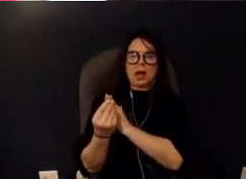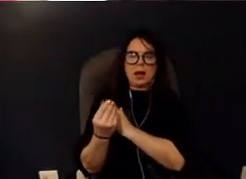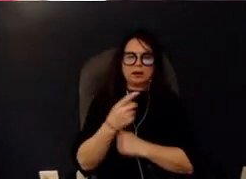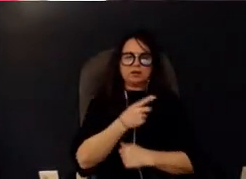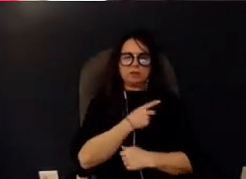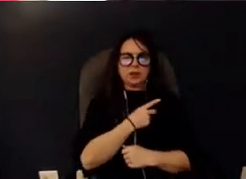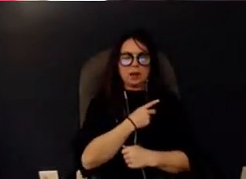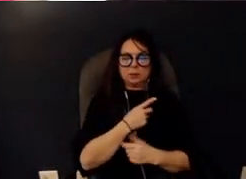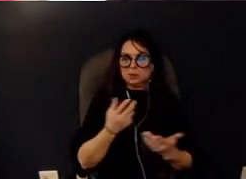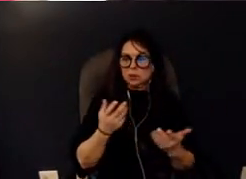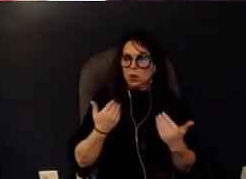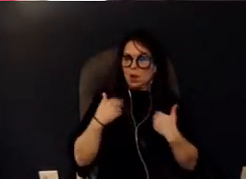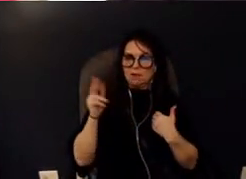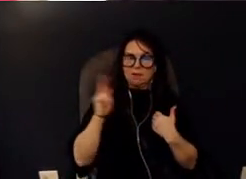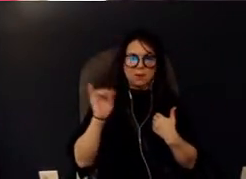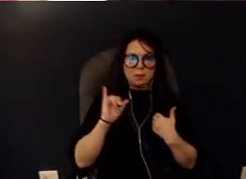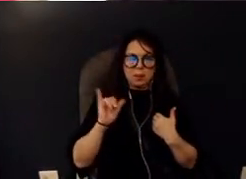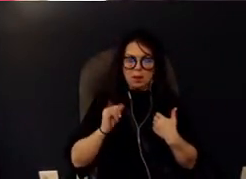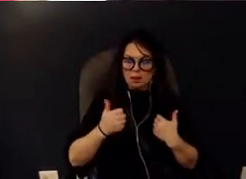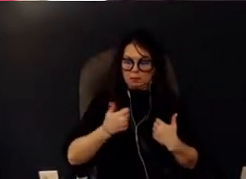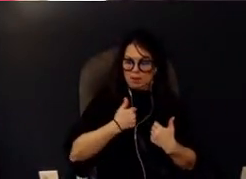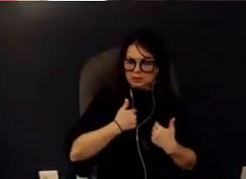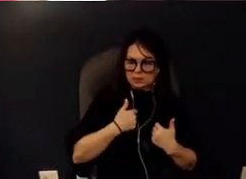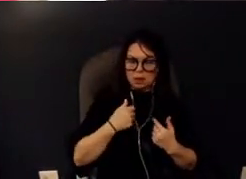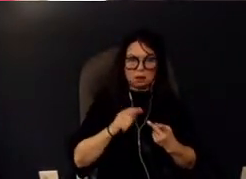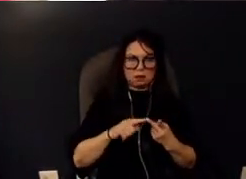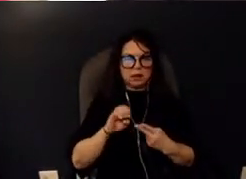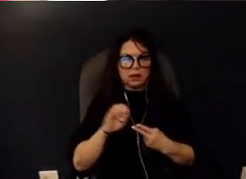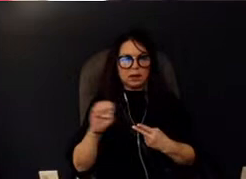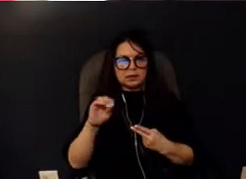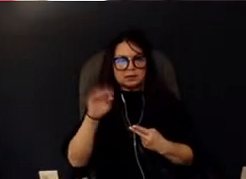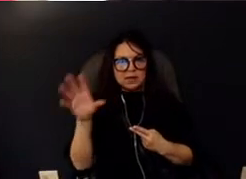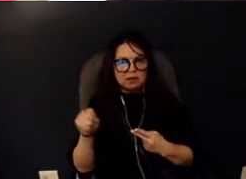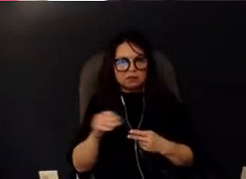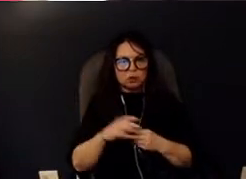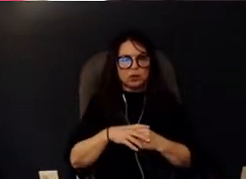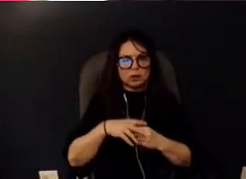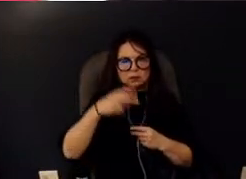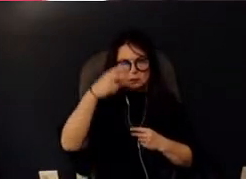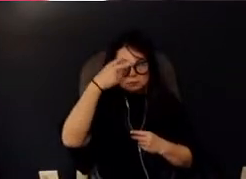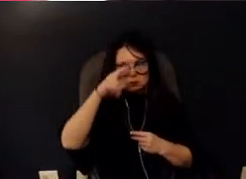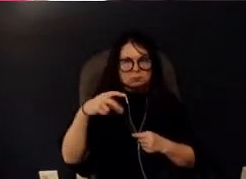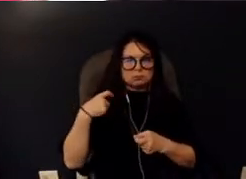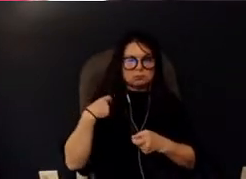African, Latinos, that want to serve their community, but we want to make sure we are bringing that